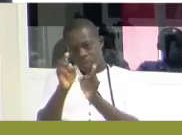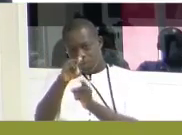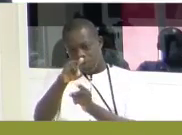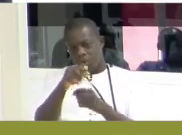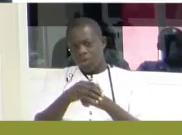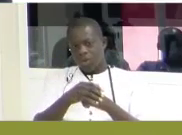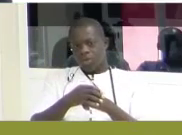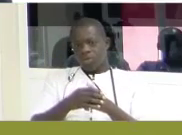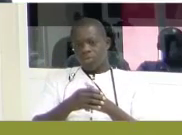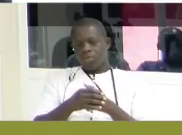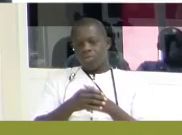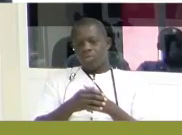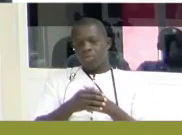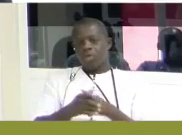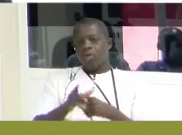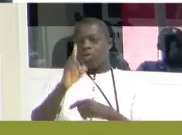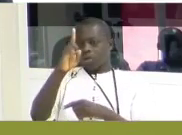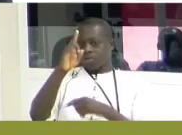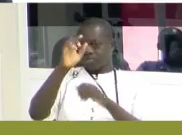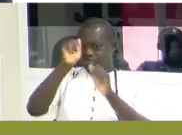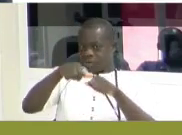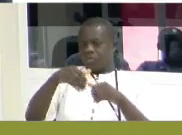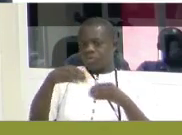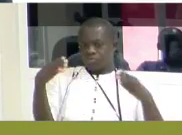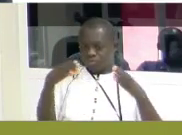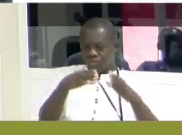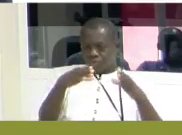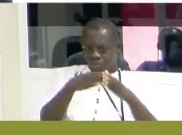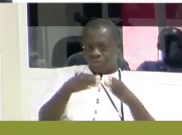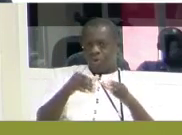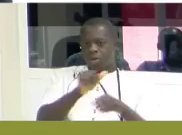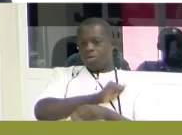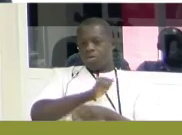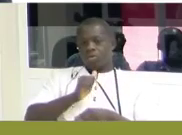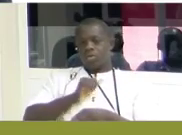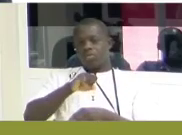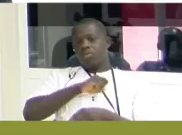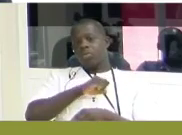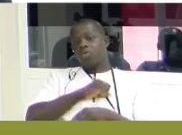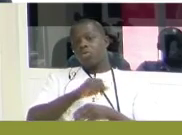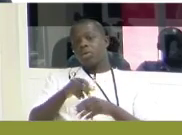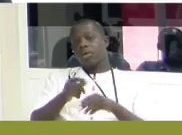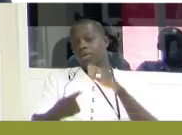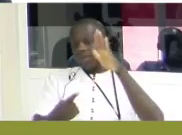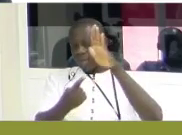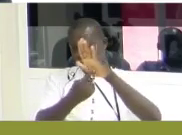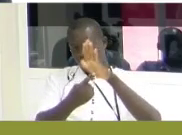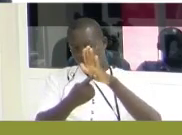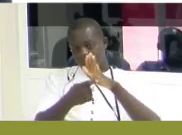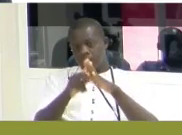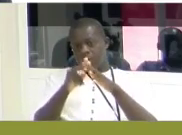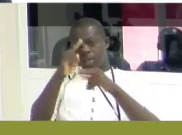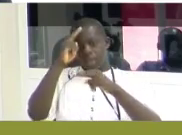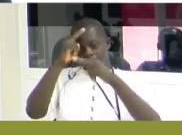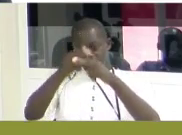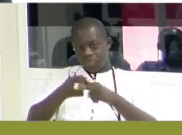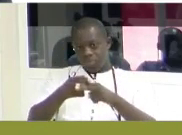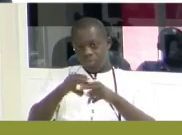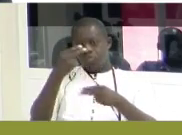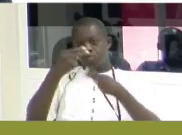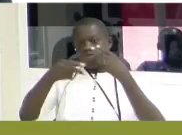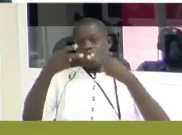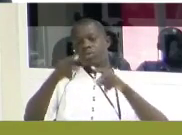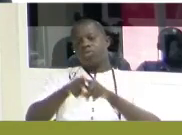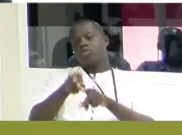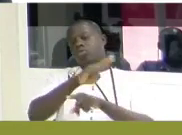One, they would like to compromise us. And my integrity as a journalist, I will not allow it. It's either I write factual